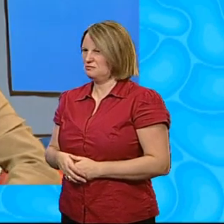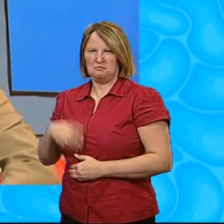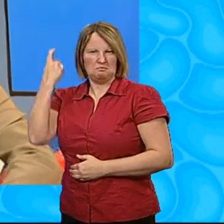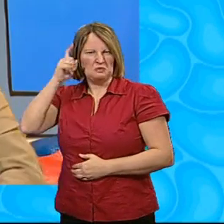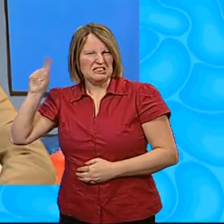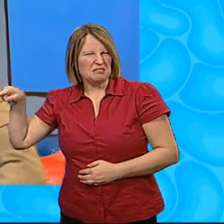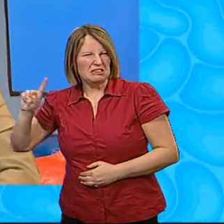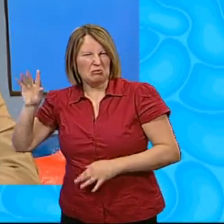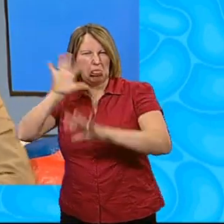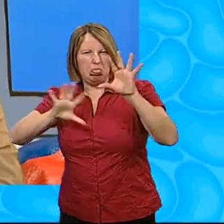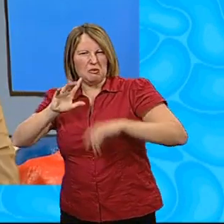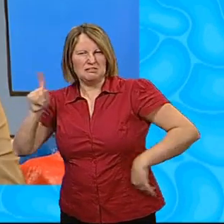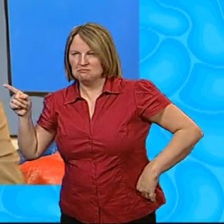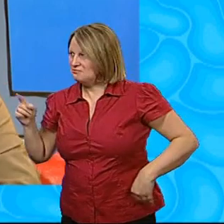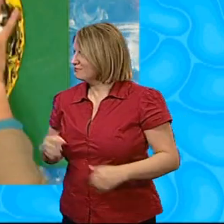Any ideas what it is yet?